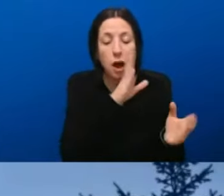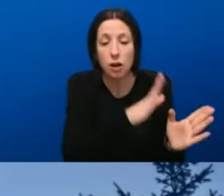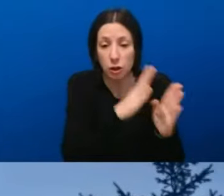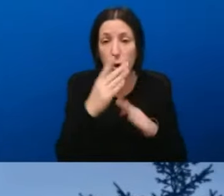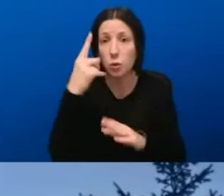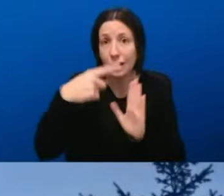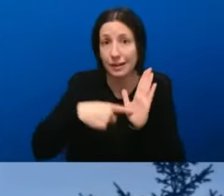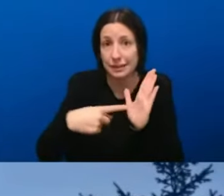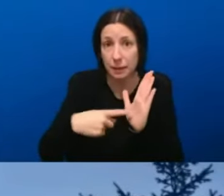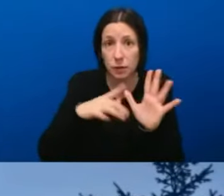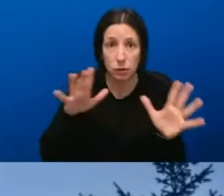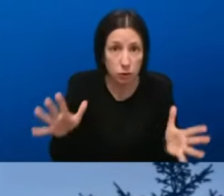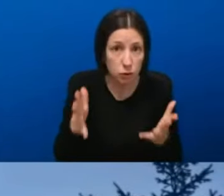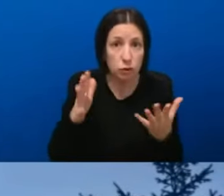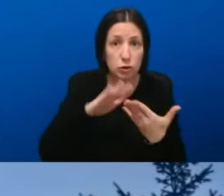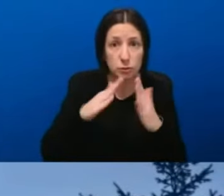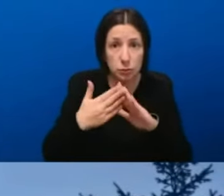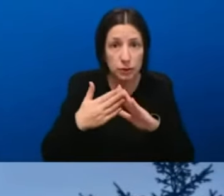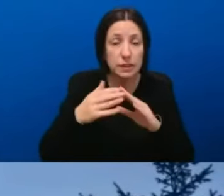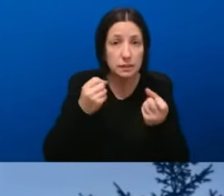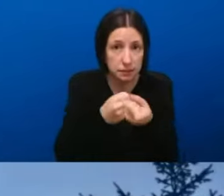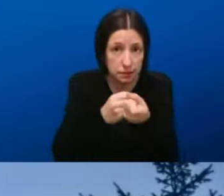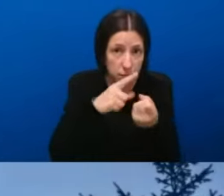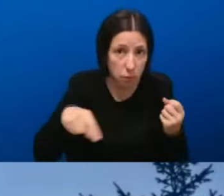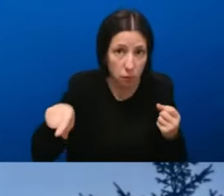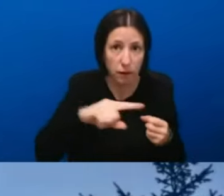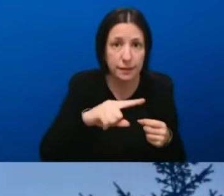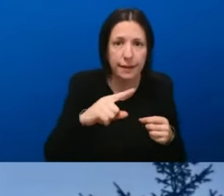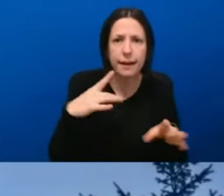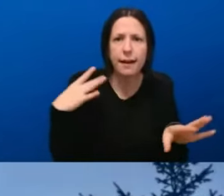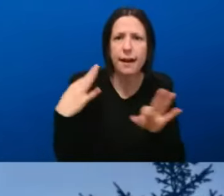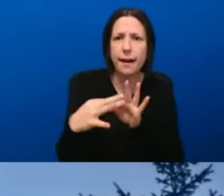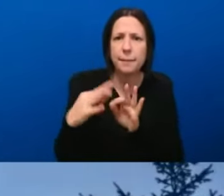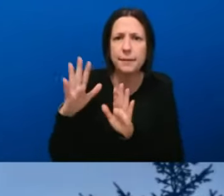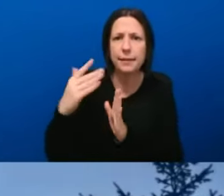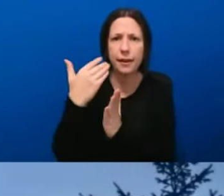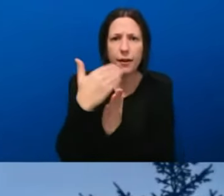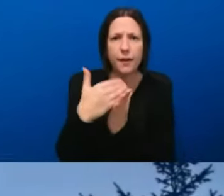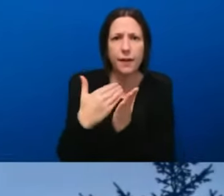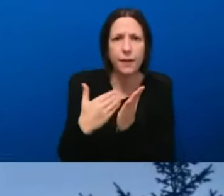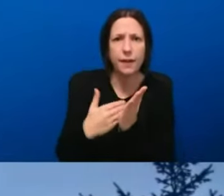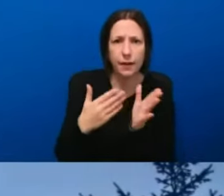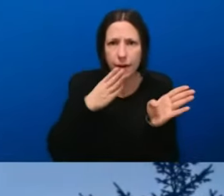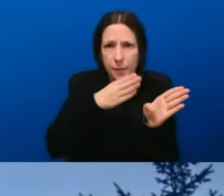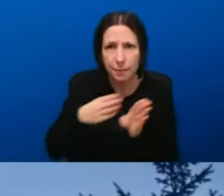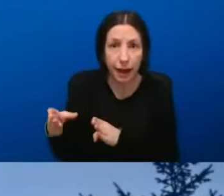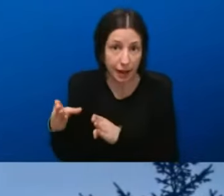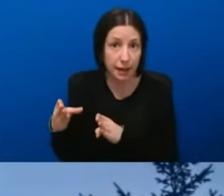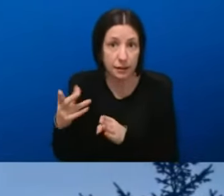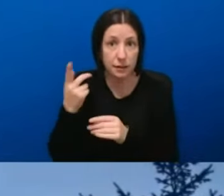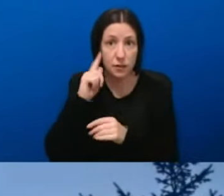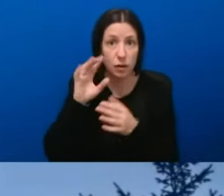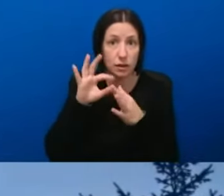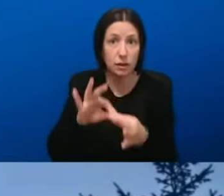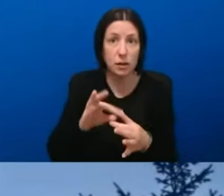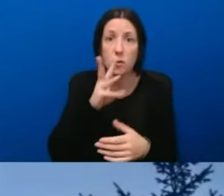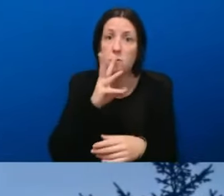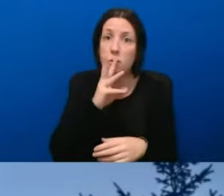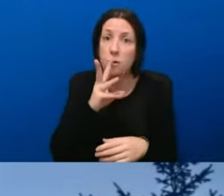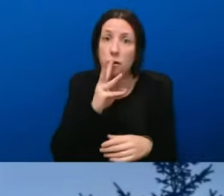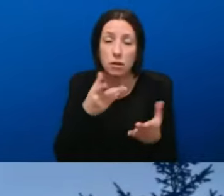of some of those tools are really encouraging and supporting communities and updating their emergency response scarcity or